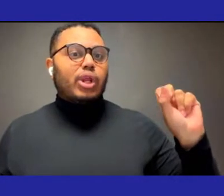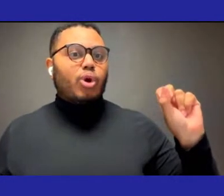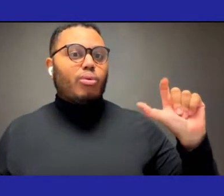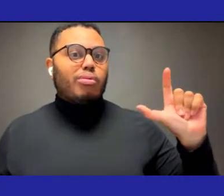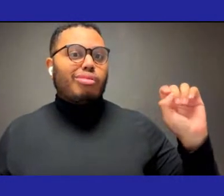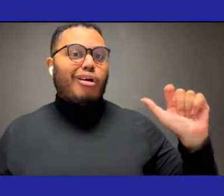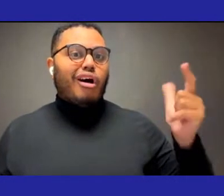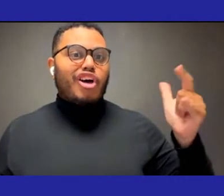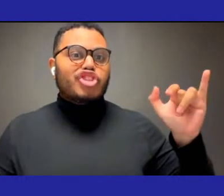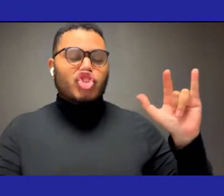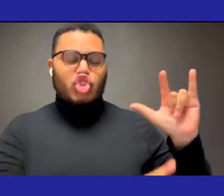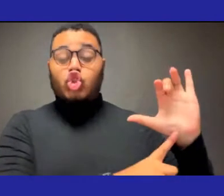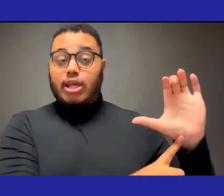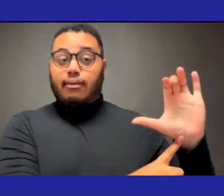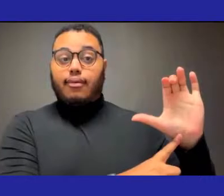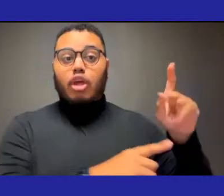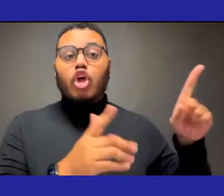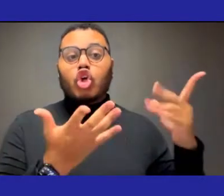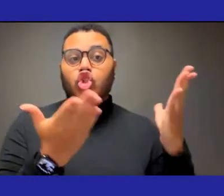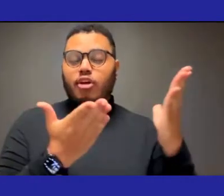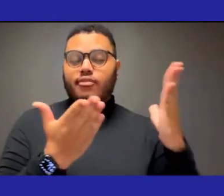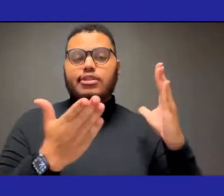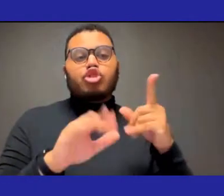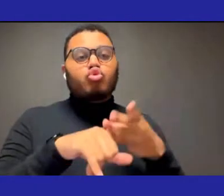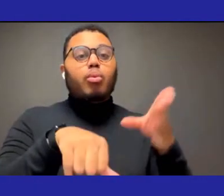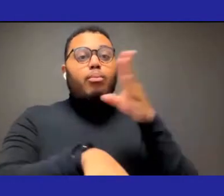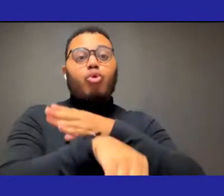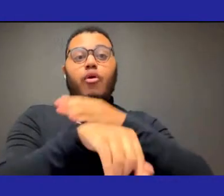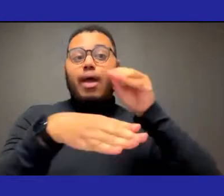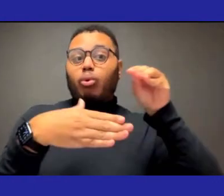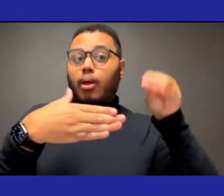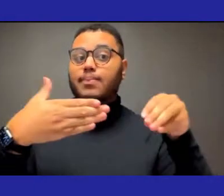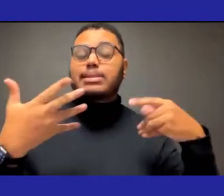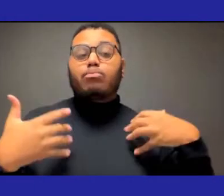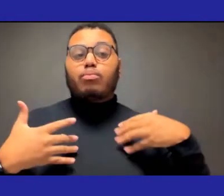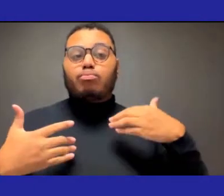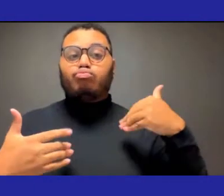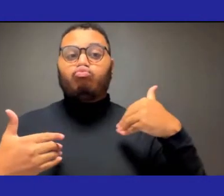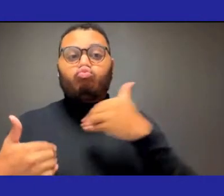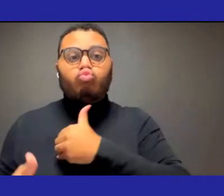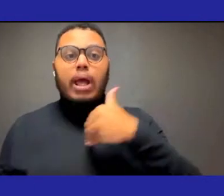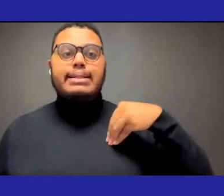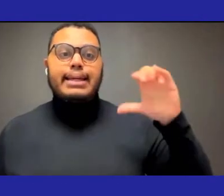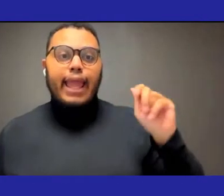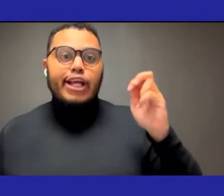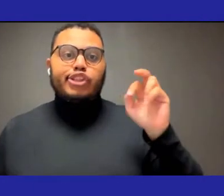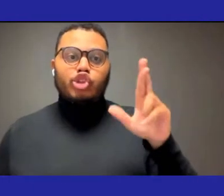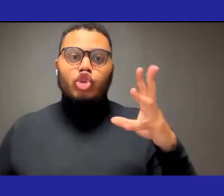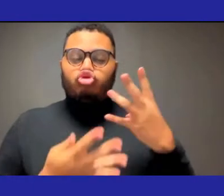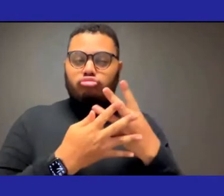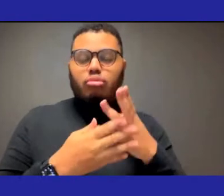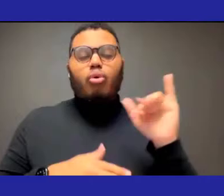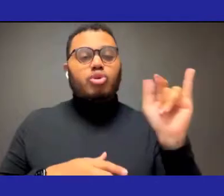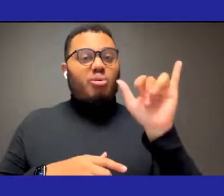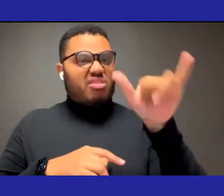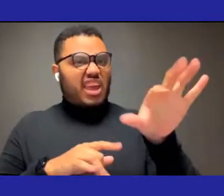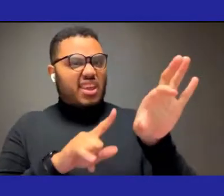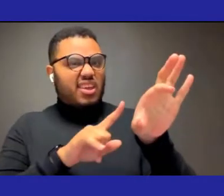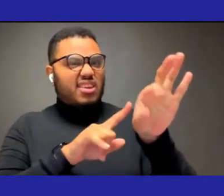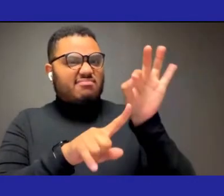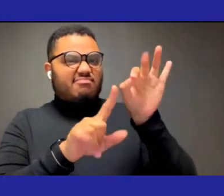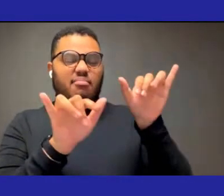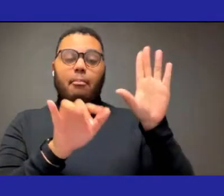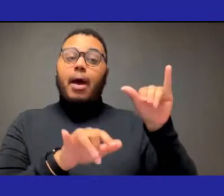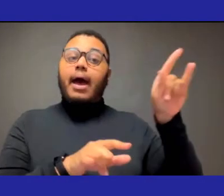breast cancer screening. It is also a measure that's been selected by New York State, along with